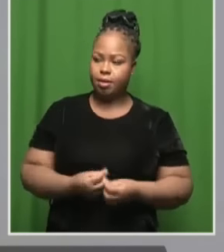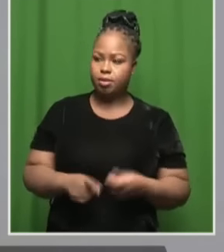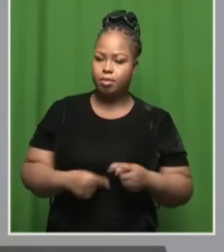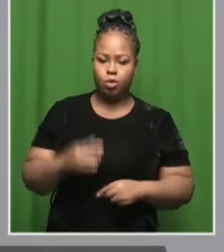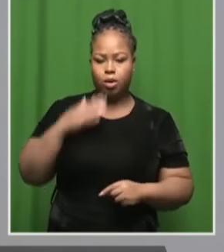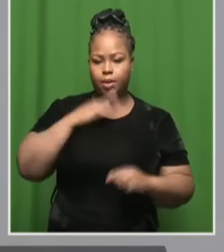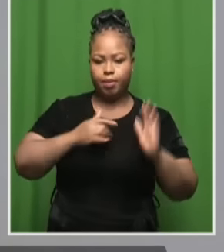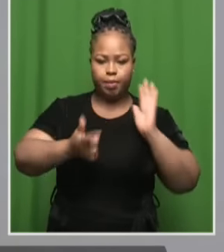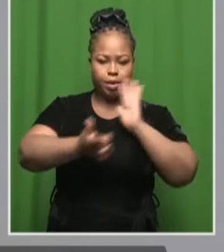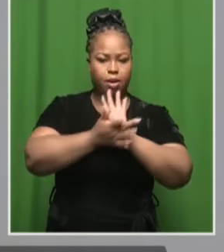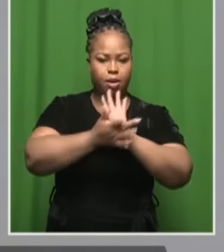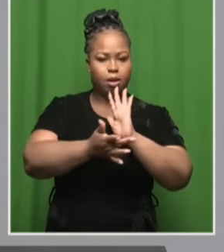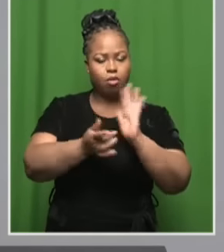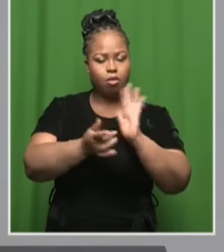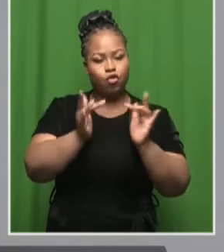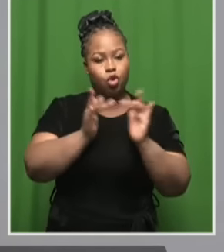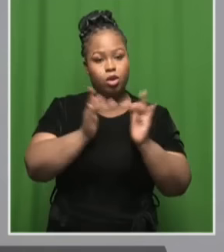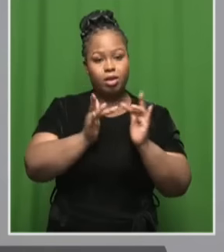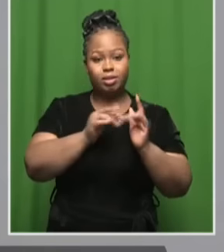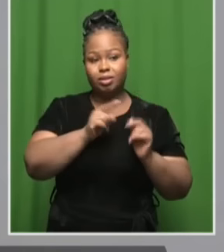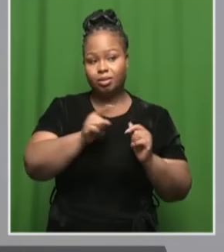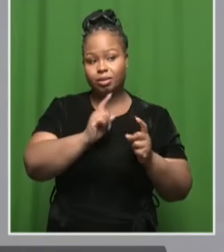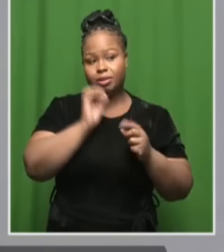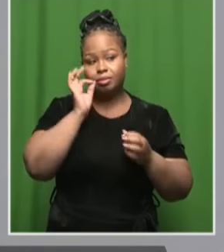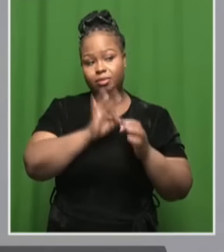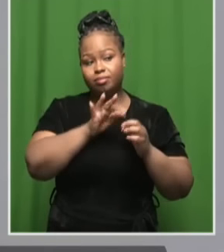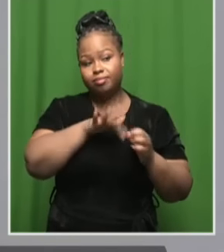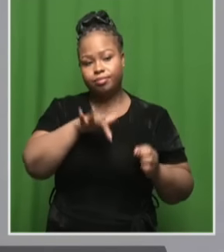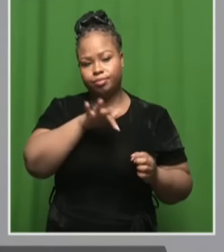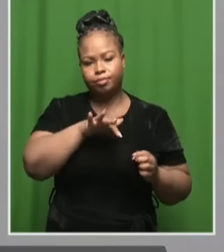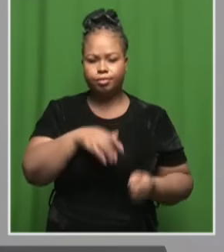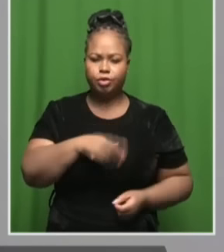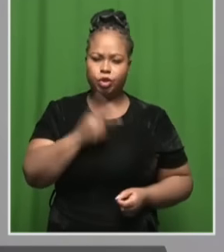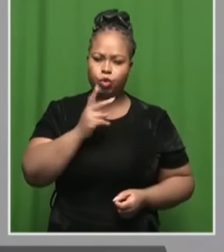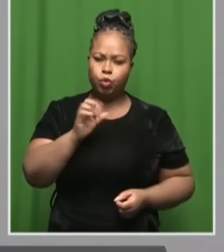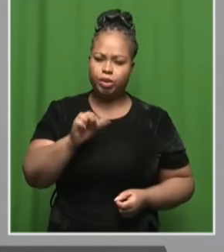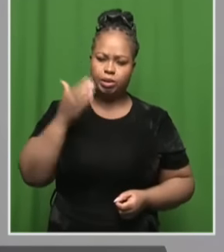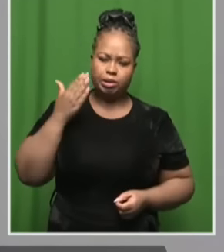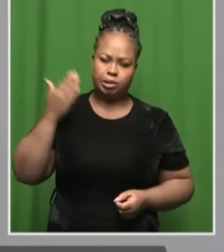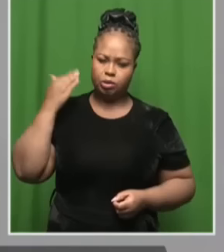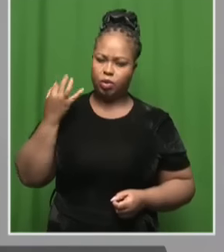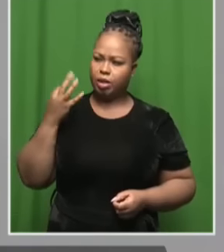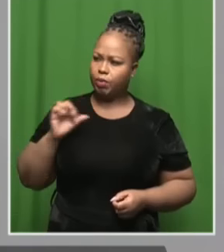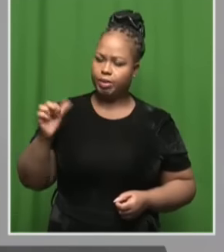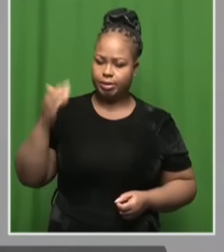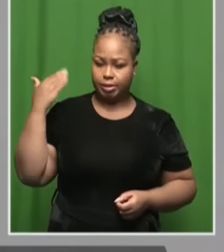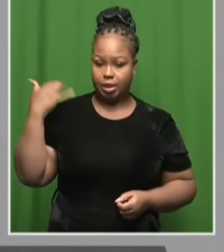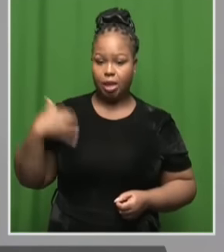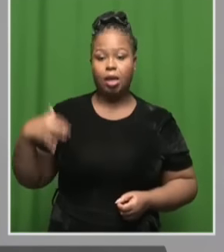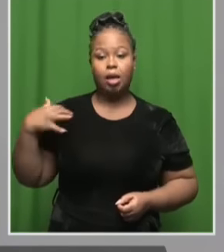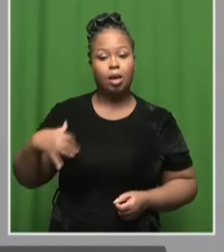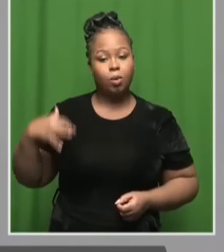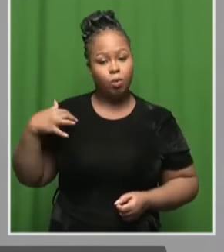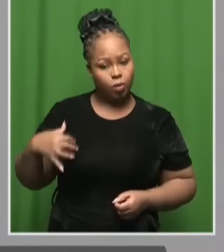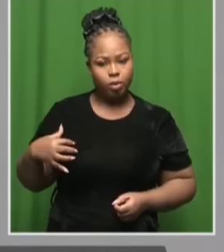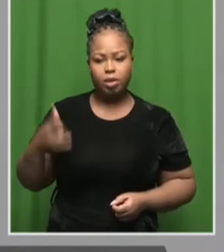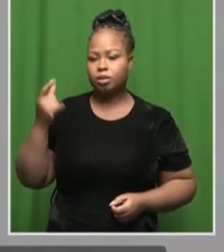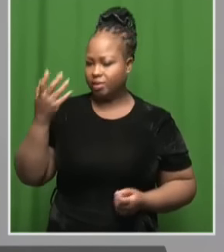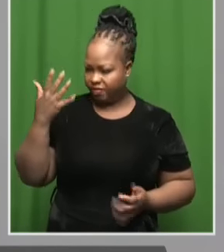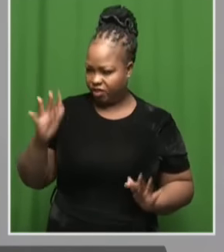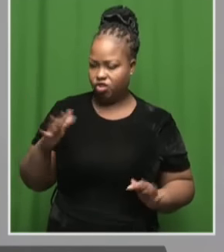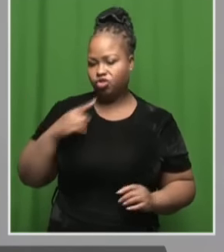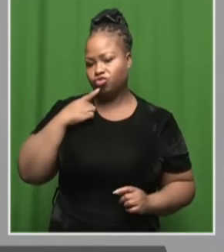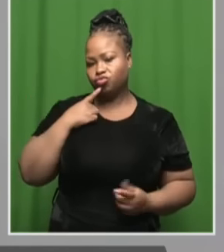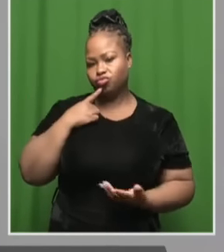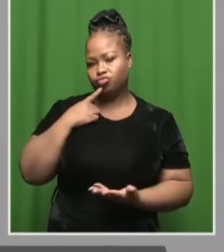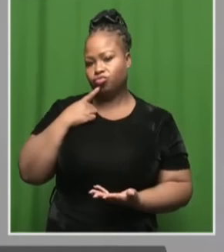those particular areas. You would have seen 2-3 weeks ago, I think it's Ekurhuleni, that was exactly doing that in some of